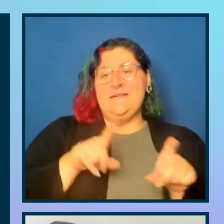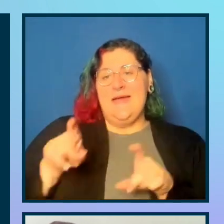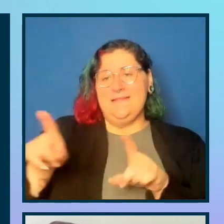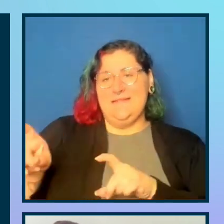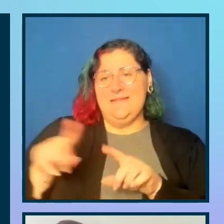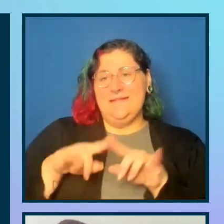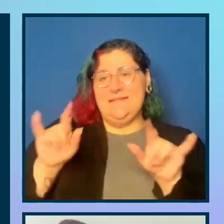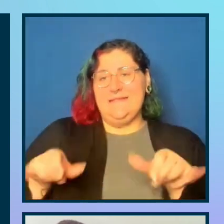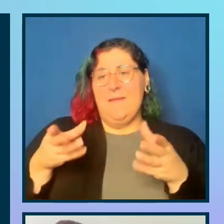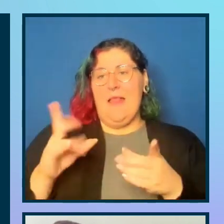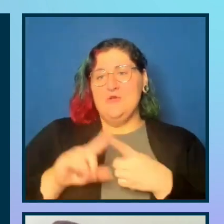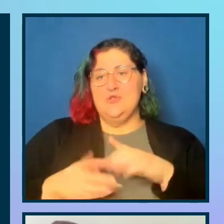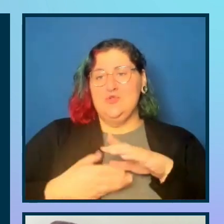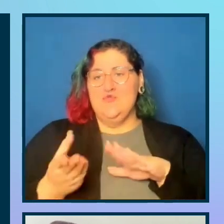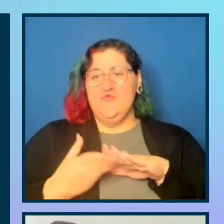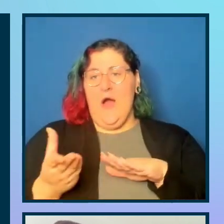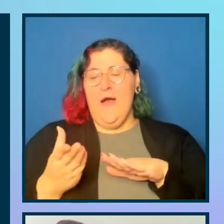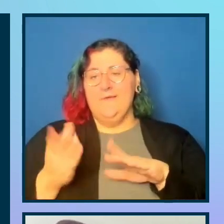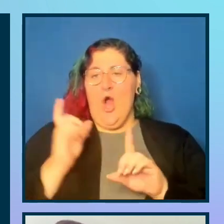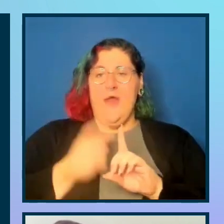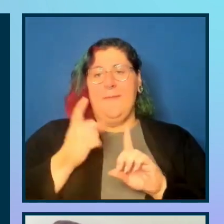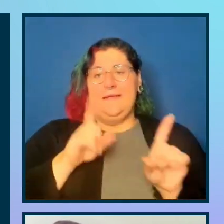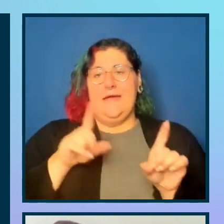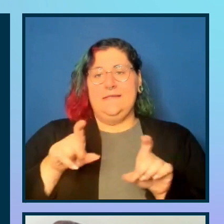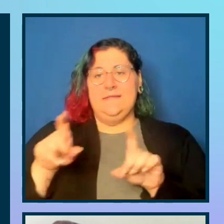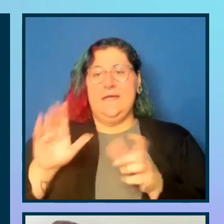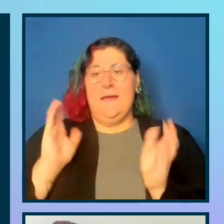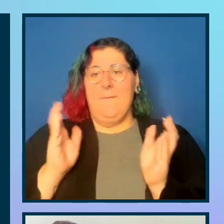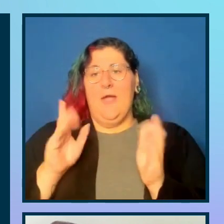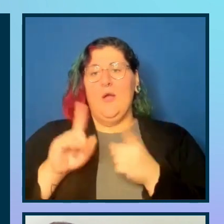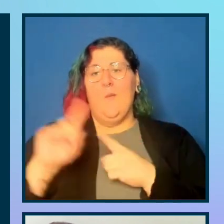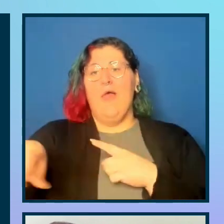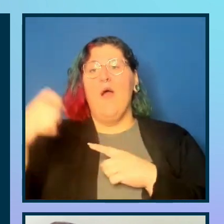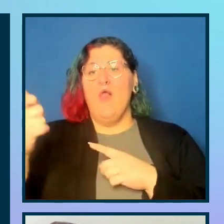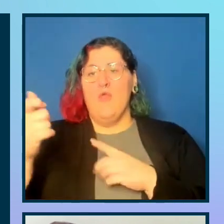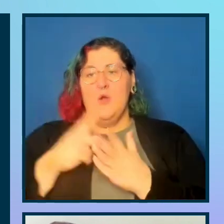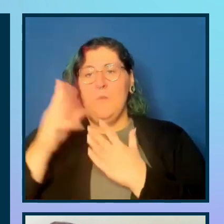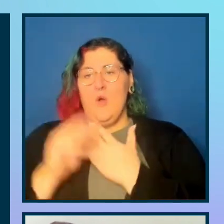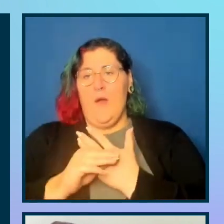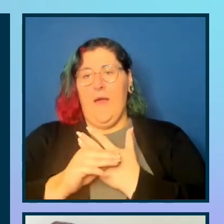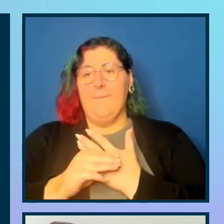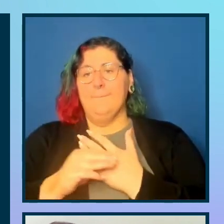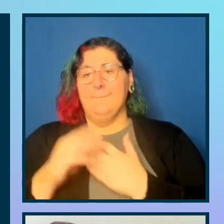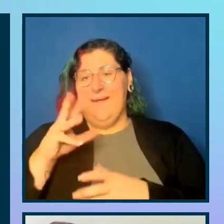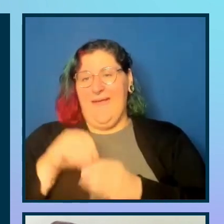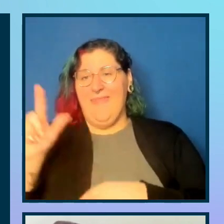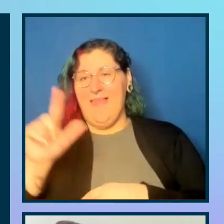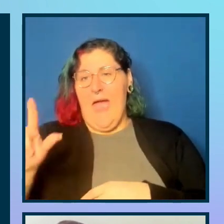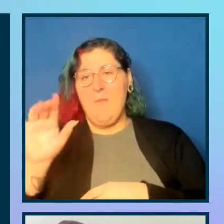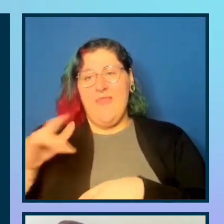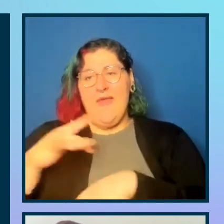us to run our automated tests against the AXXE core library that's available and open sourced from